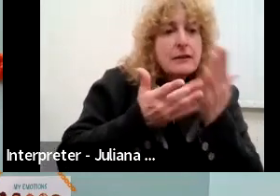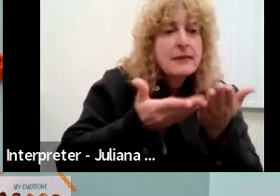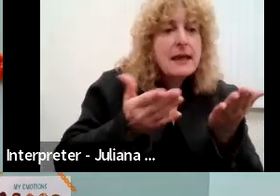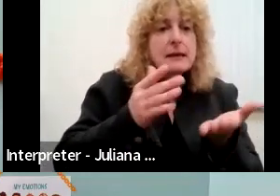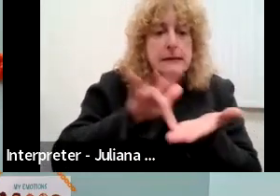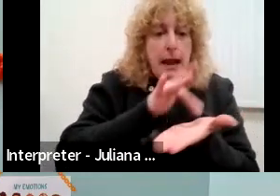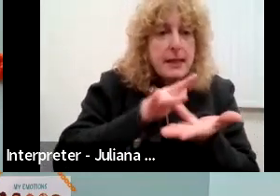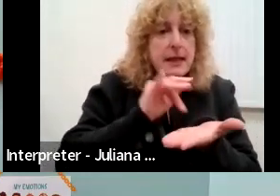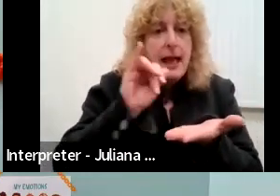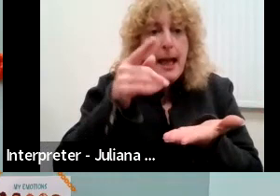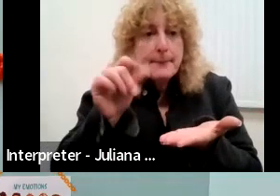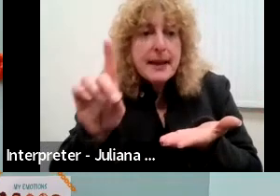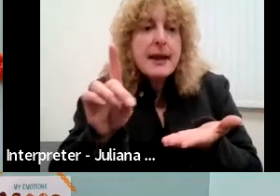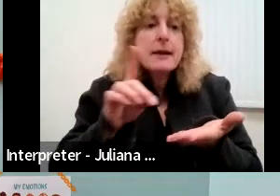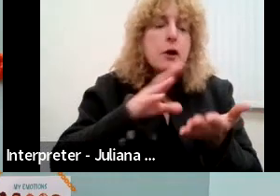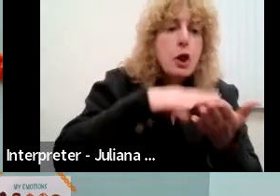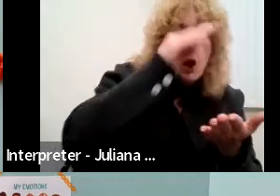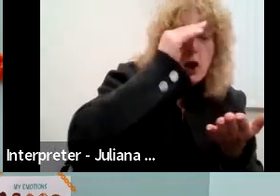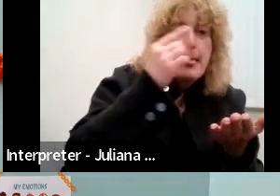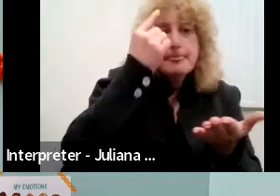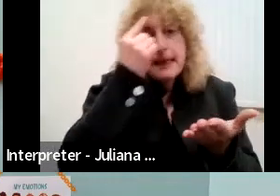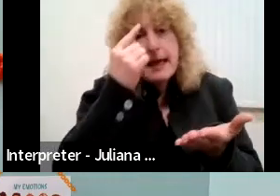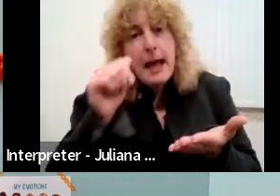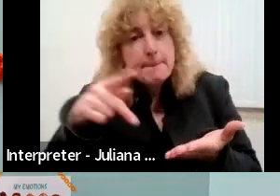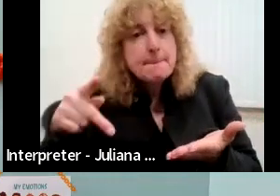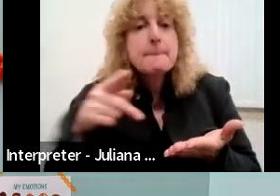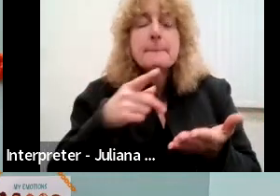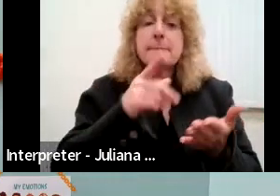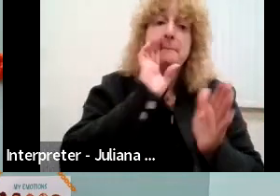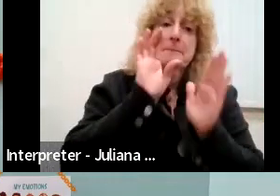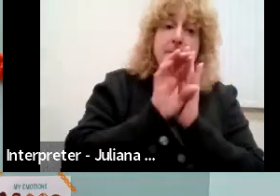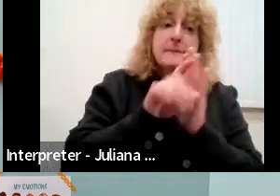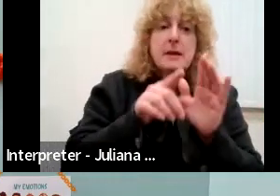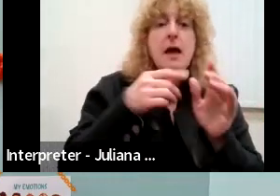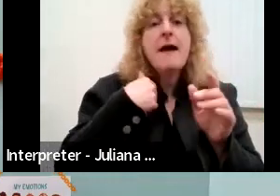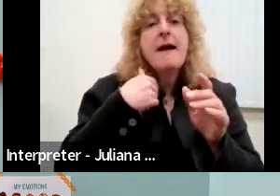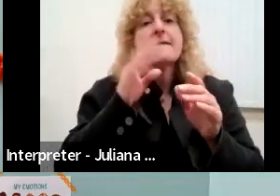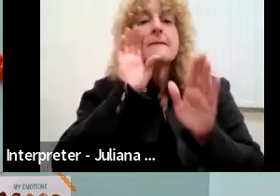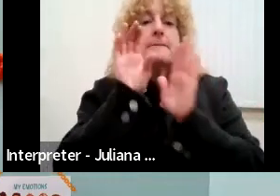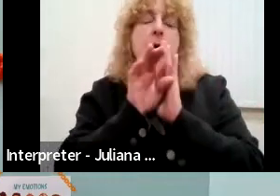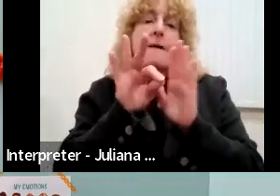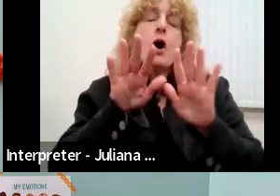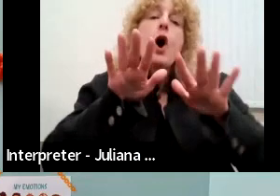apps. And on the screen is an image of a calming corner and then a